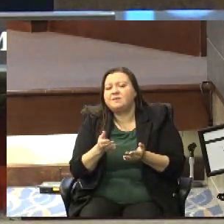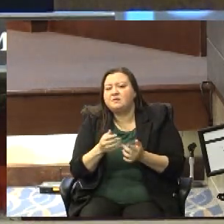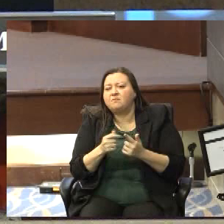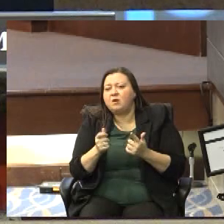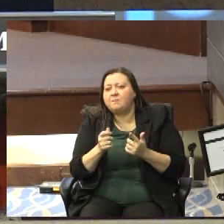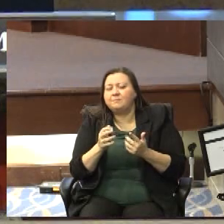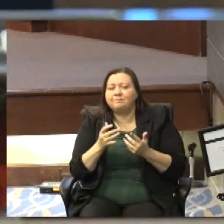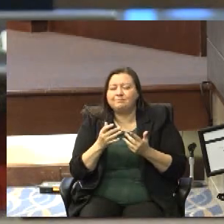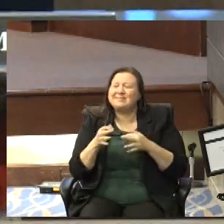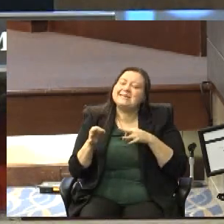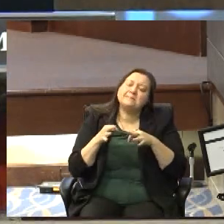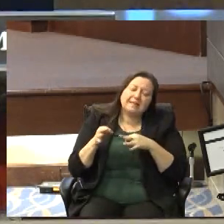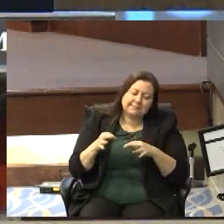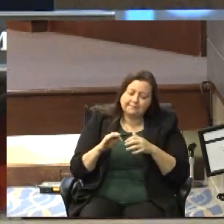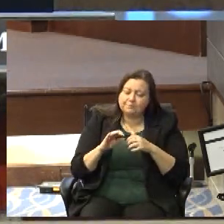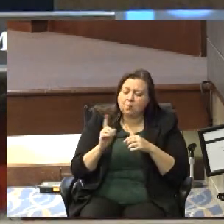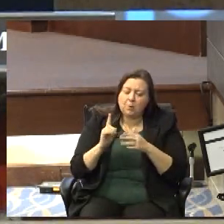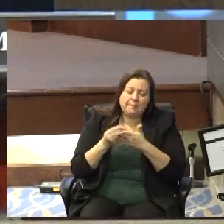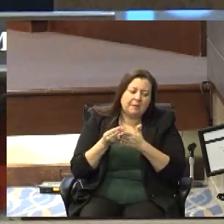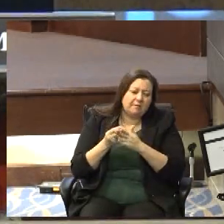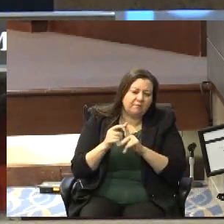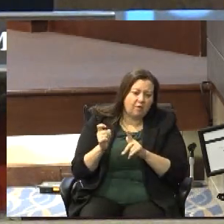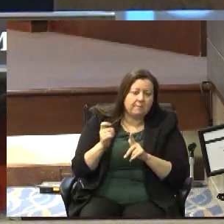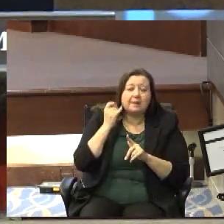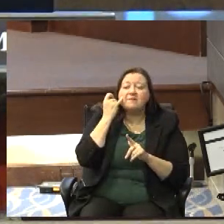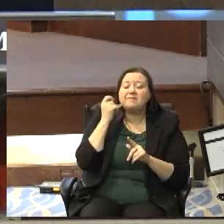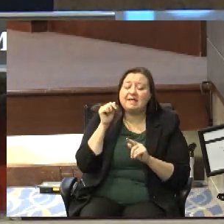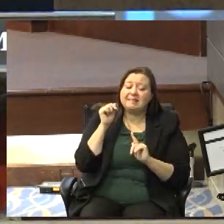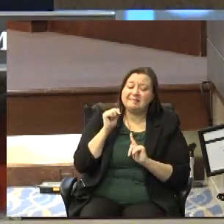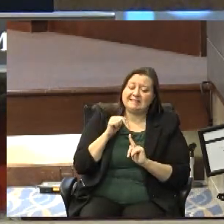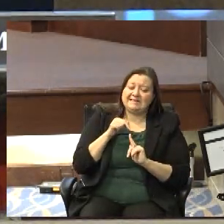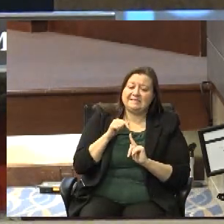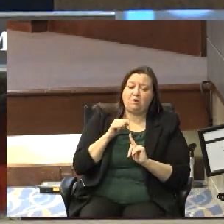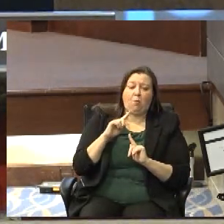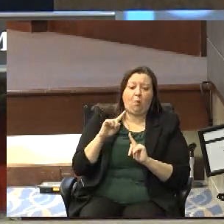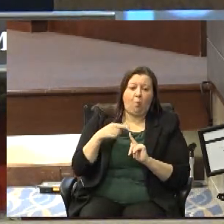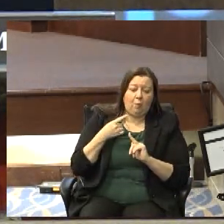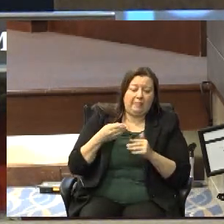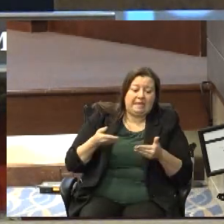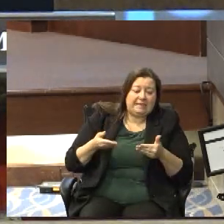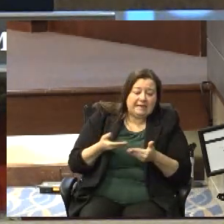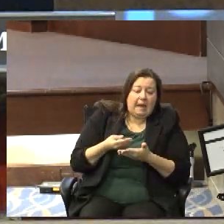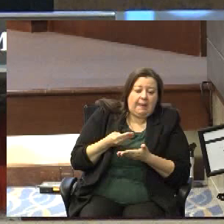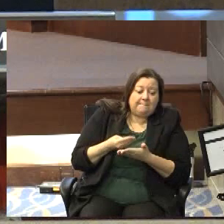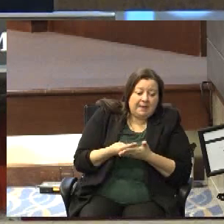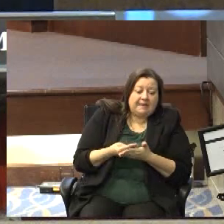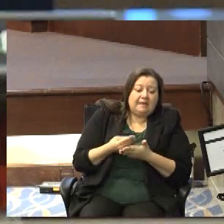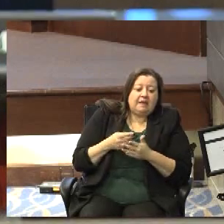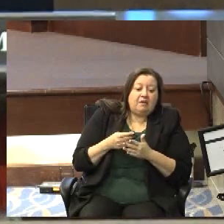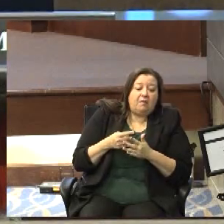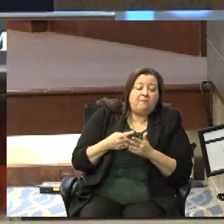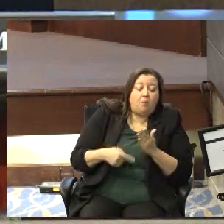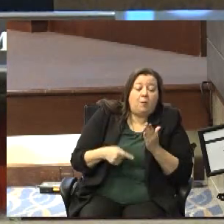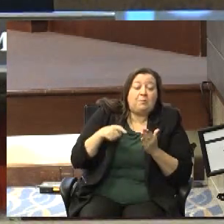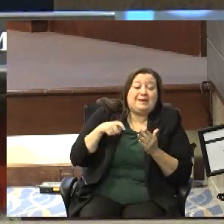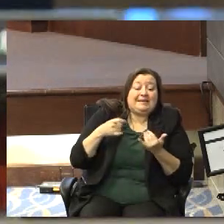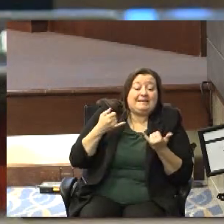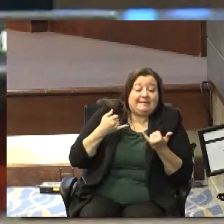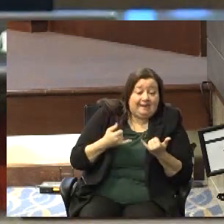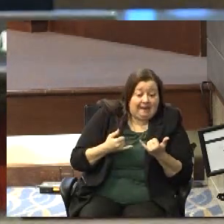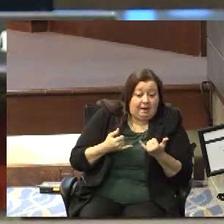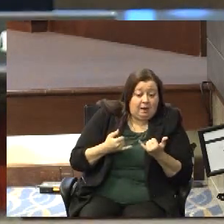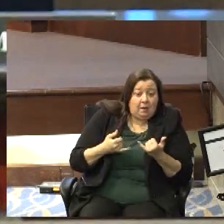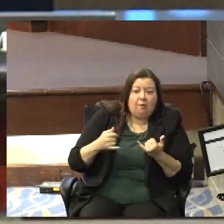I explain that to me, how if this is only gonna be incentivizing the deal that out